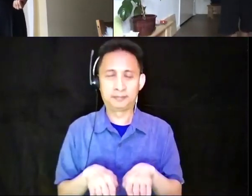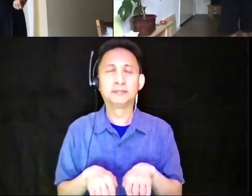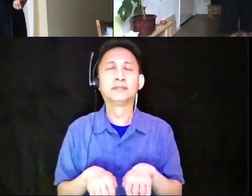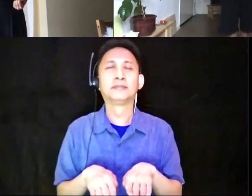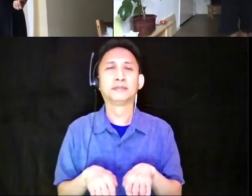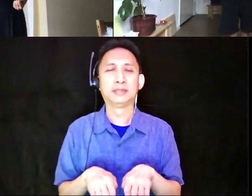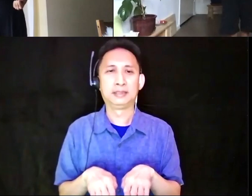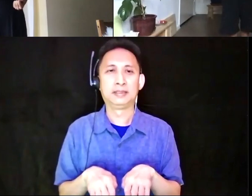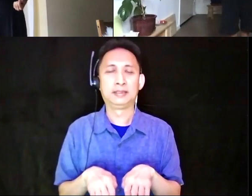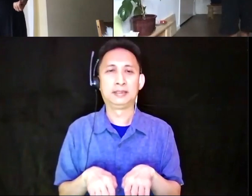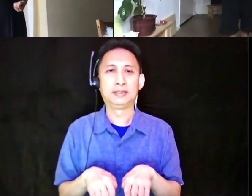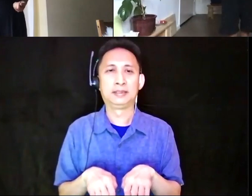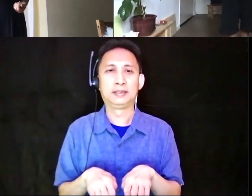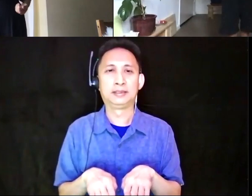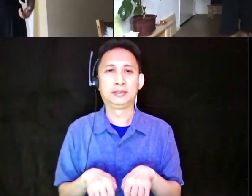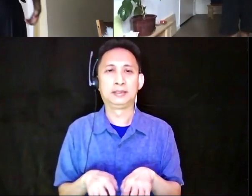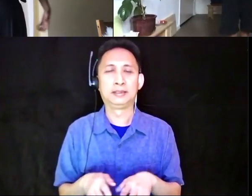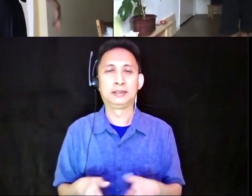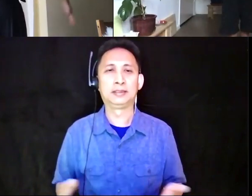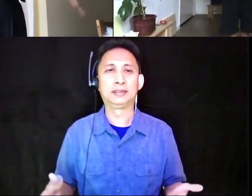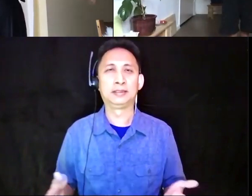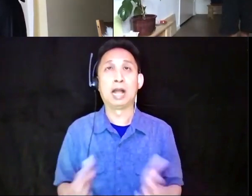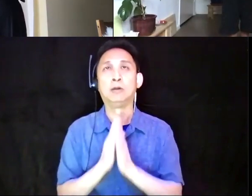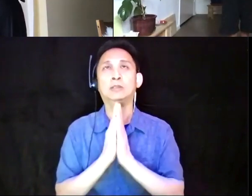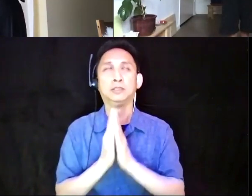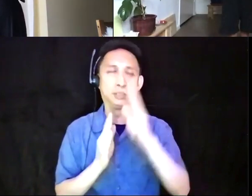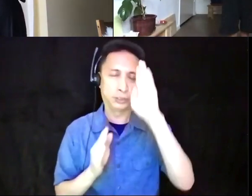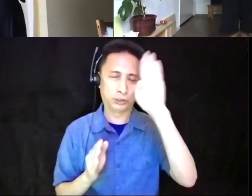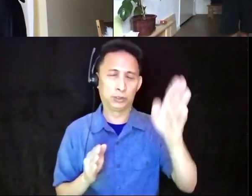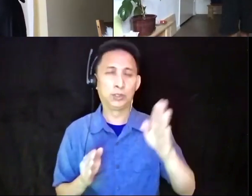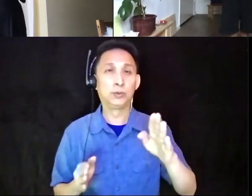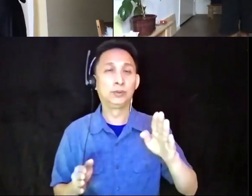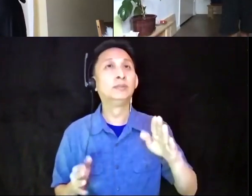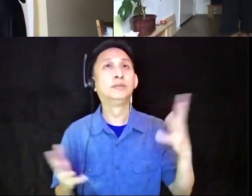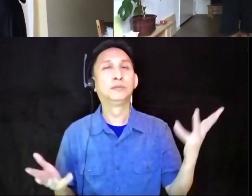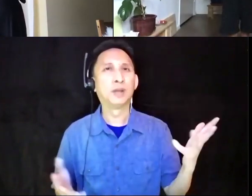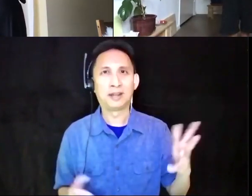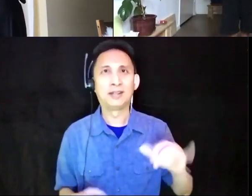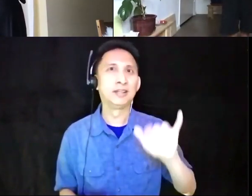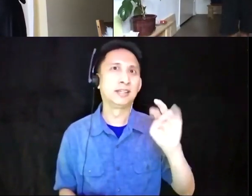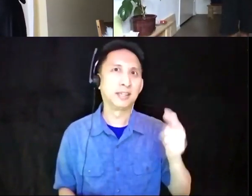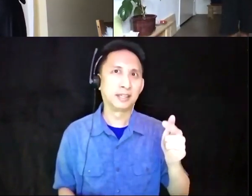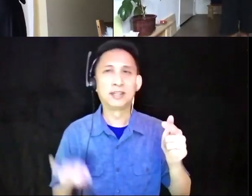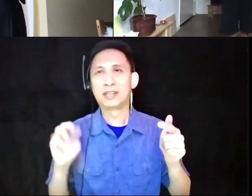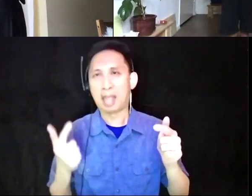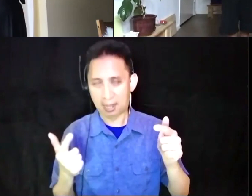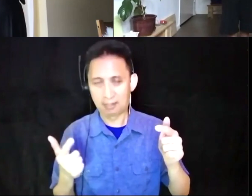and again salute Tai Yin and Tai Yang, sun and moon.